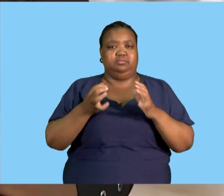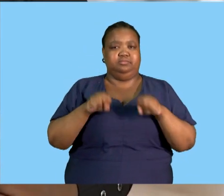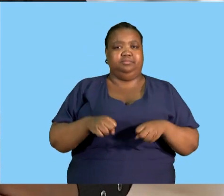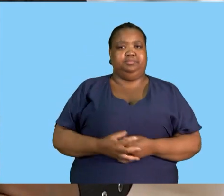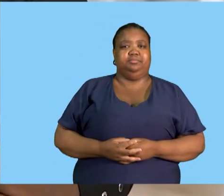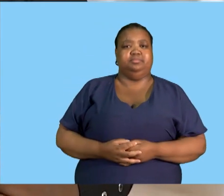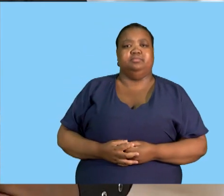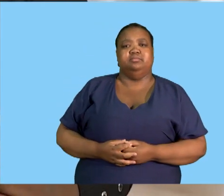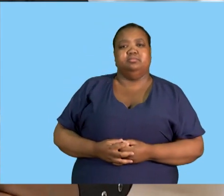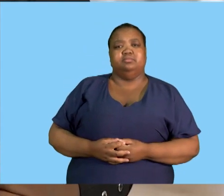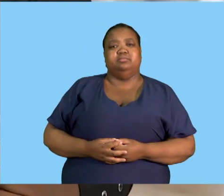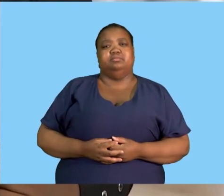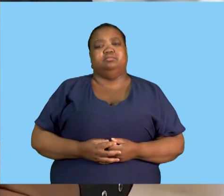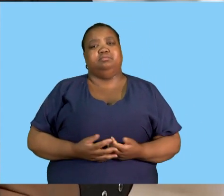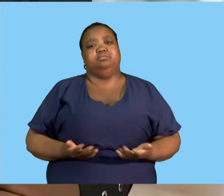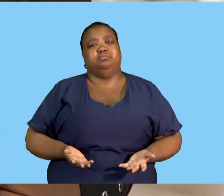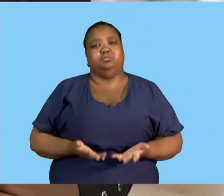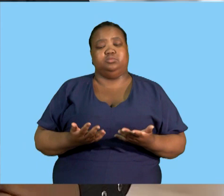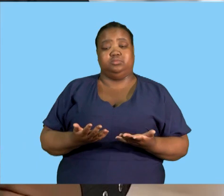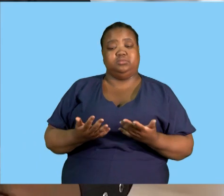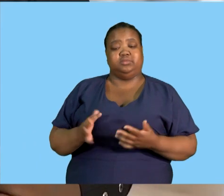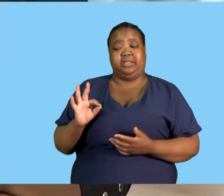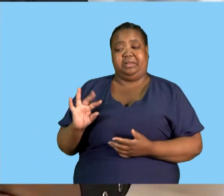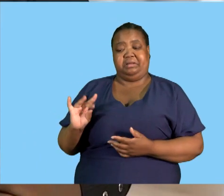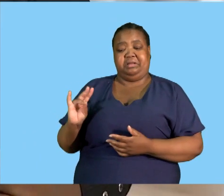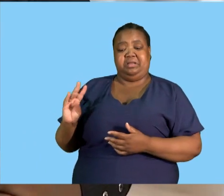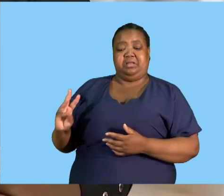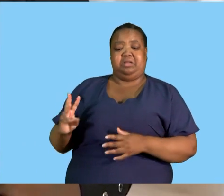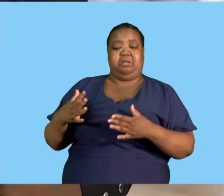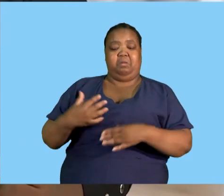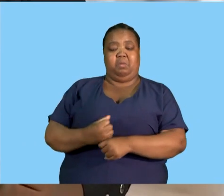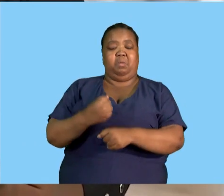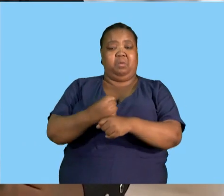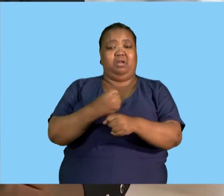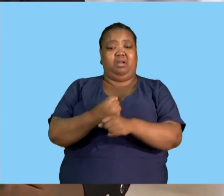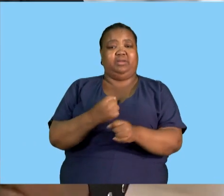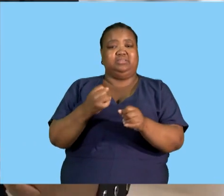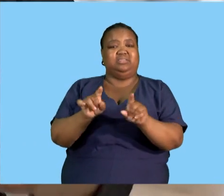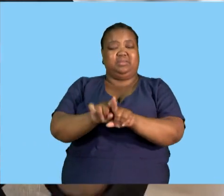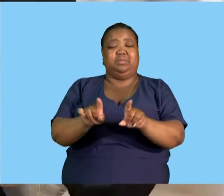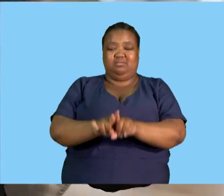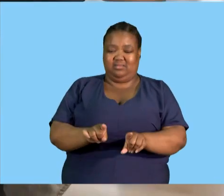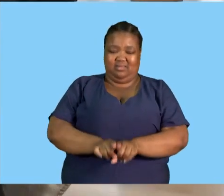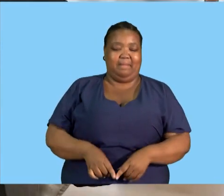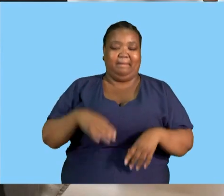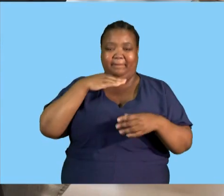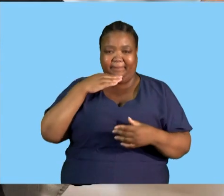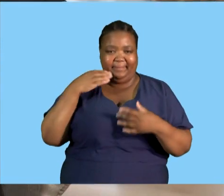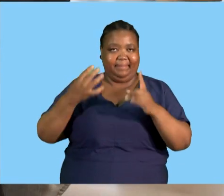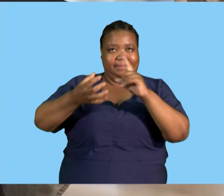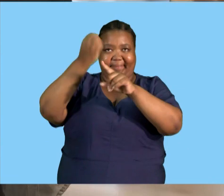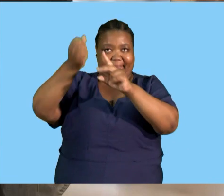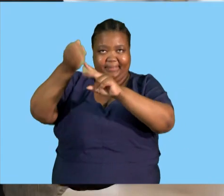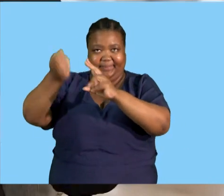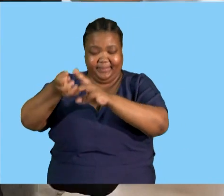not rational, but you do things the same way, rather, you're going to get the same results. But if we do things differently, even